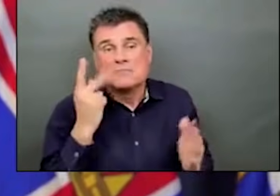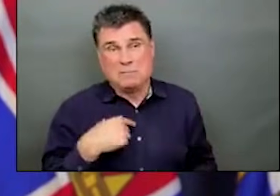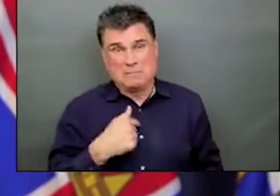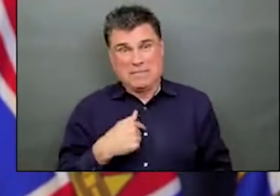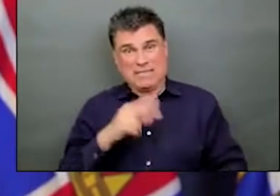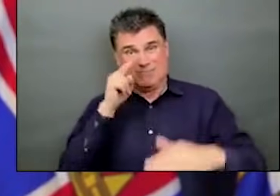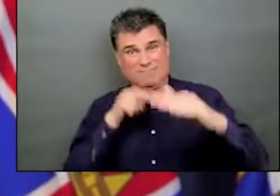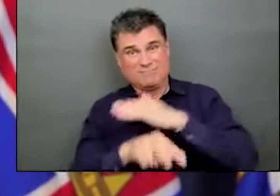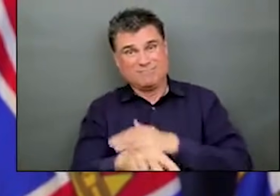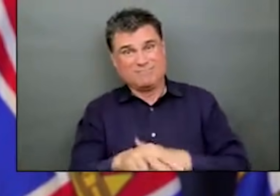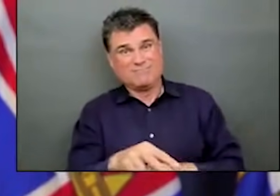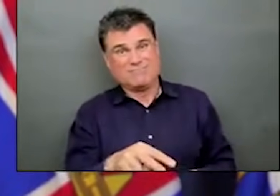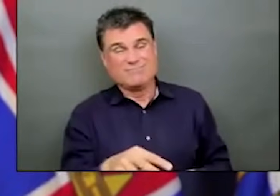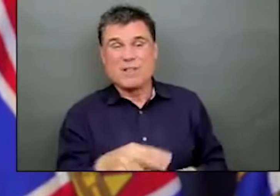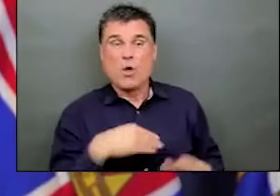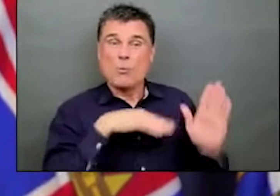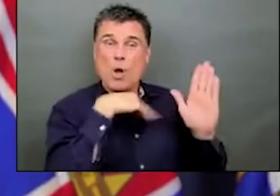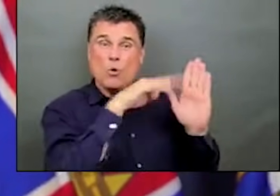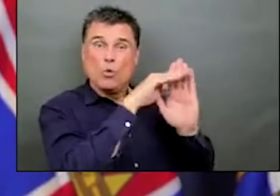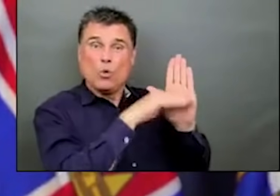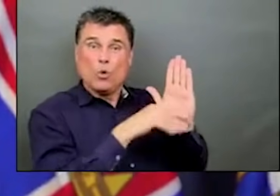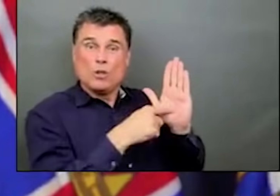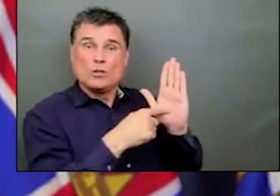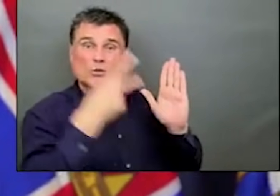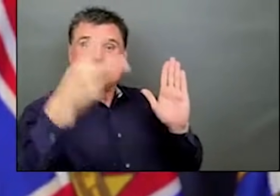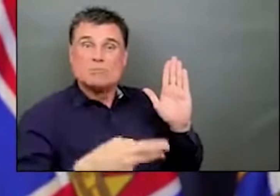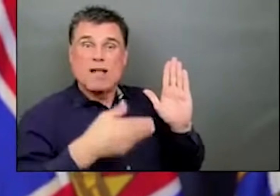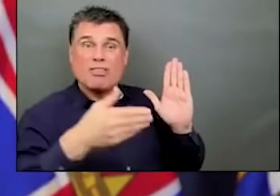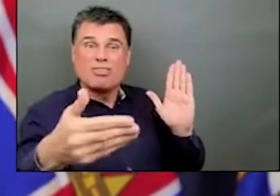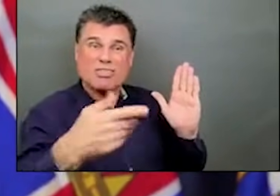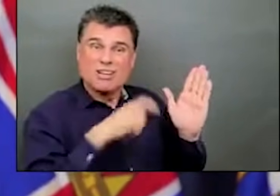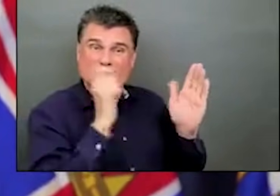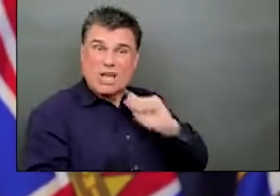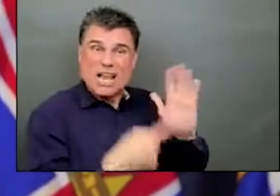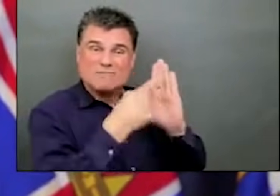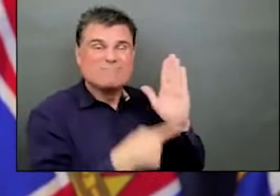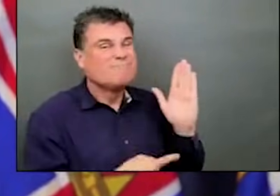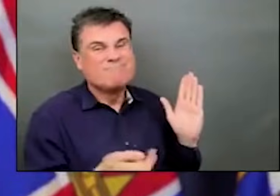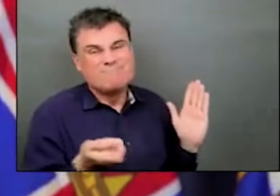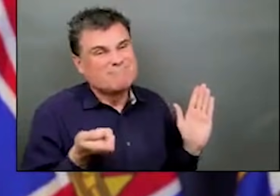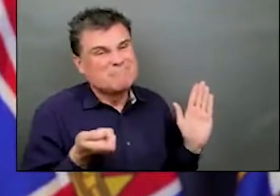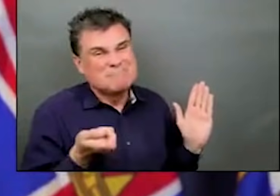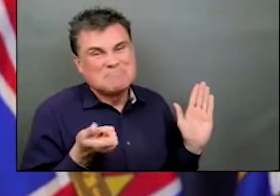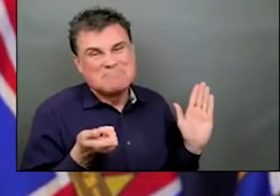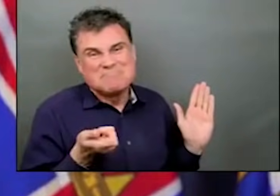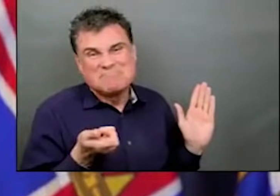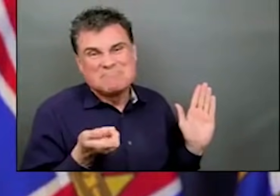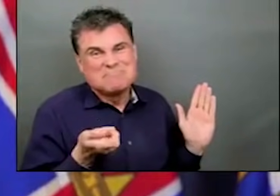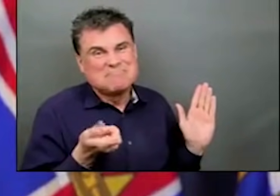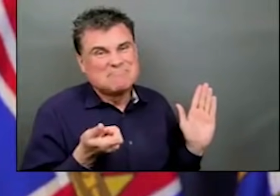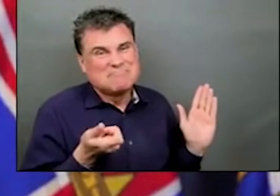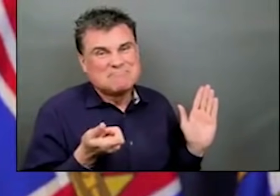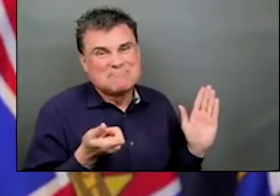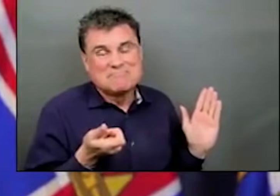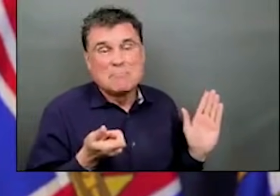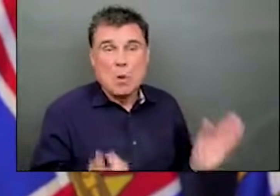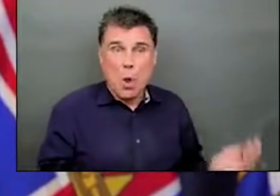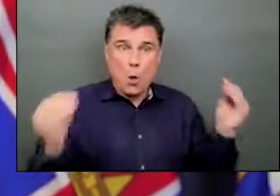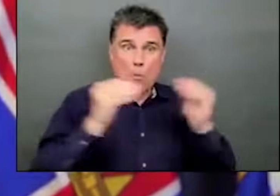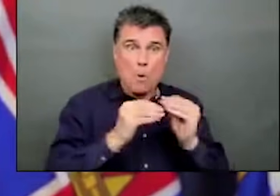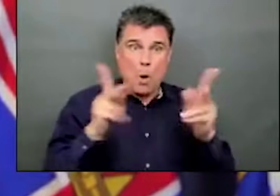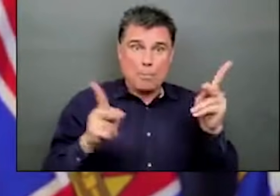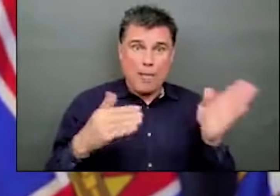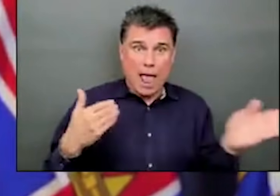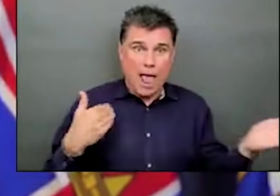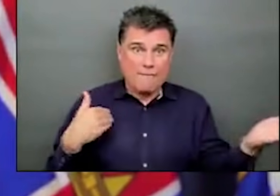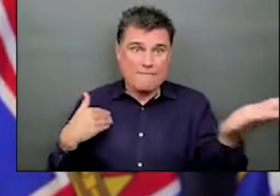months. But the more people that are immunized, the more, whether it's in the workplace stream or whether it's in our